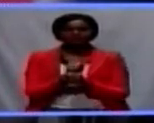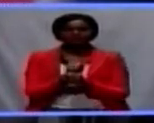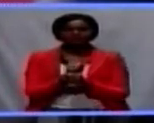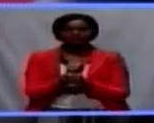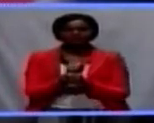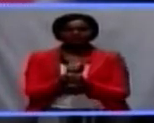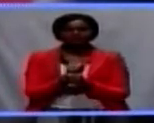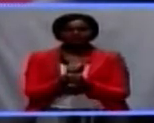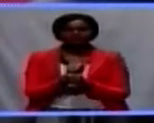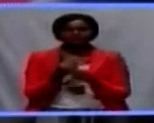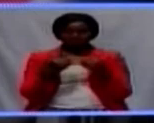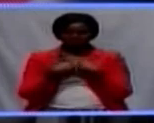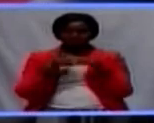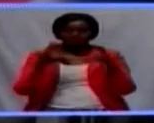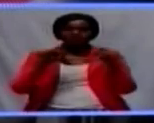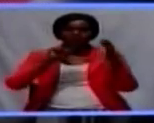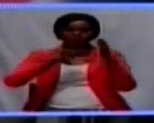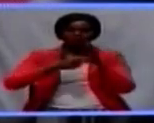there's no point at which